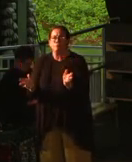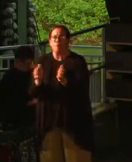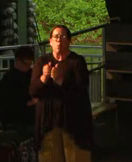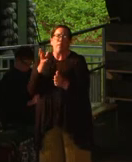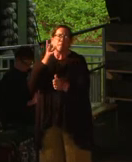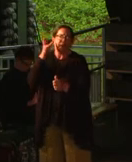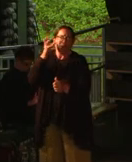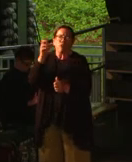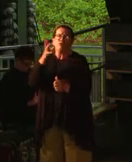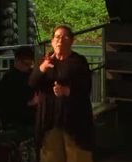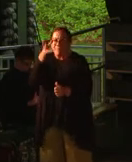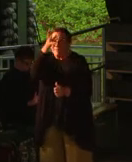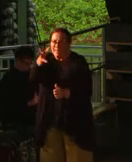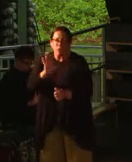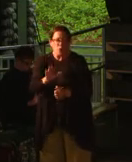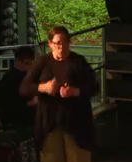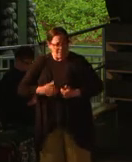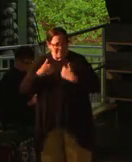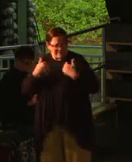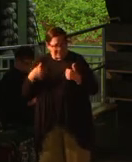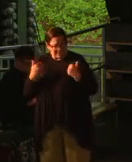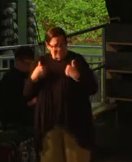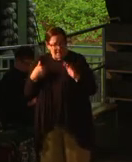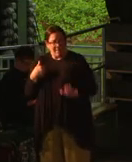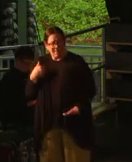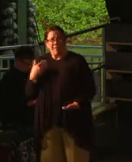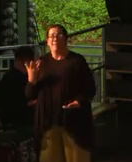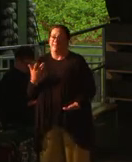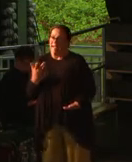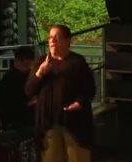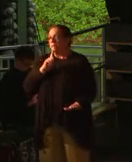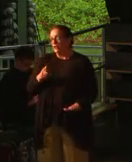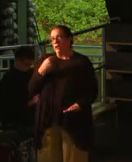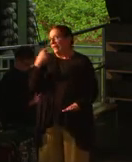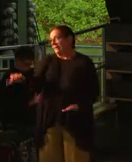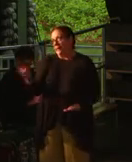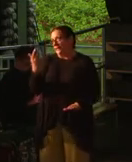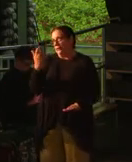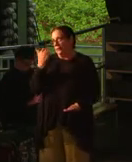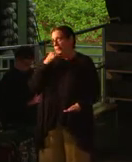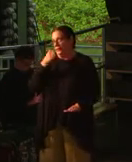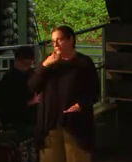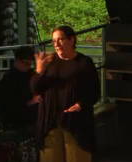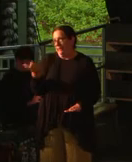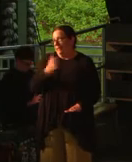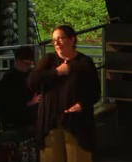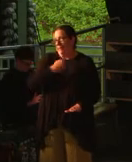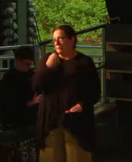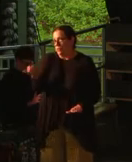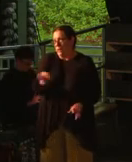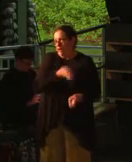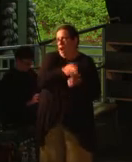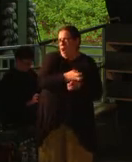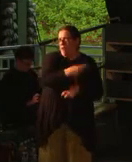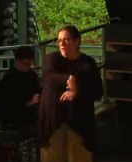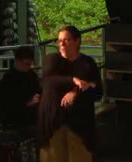like when they were growing up? That's something you probably don't have to ask, because parents and grandparents love to tell you about